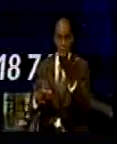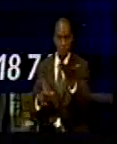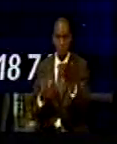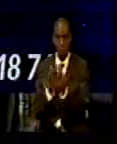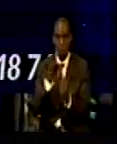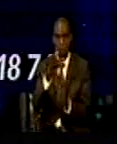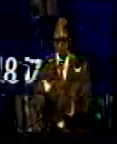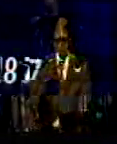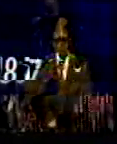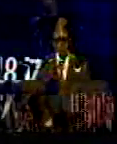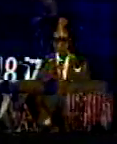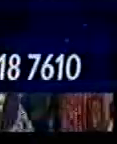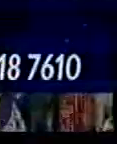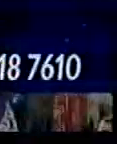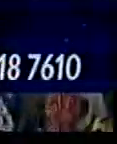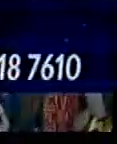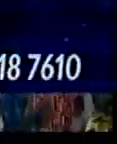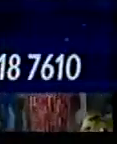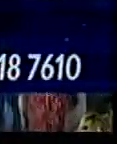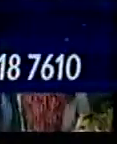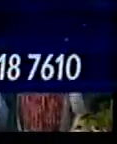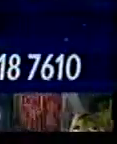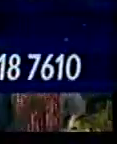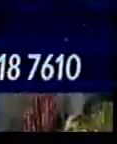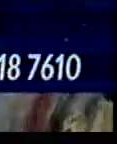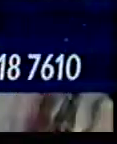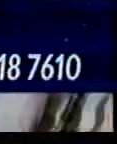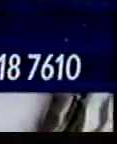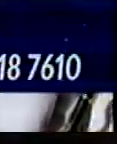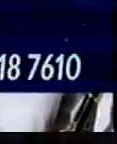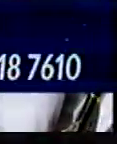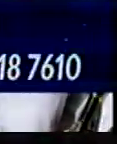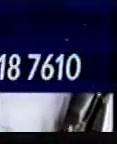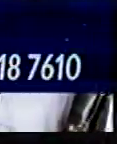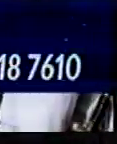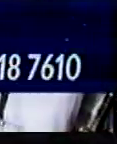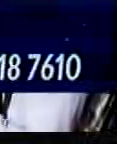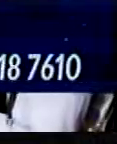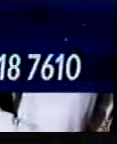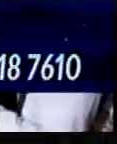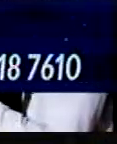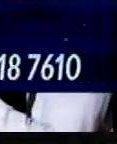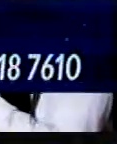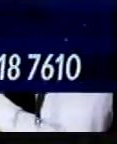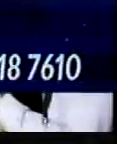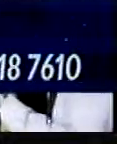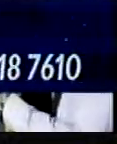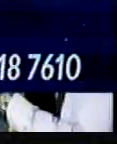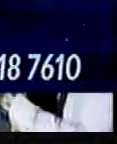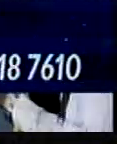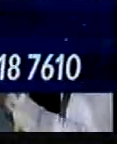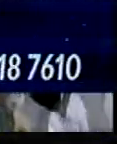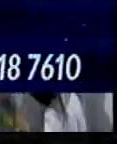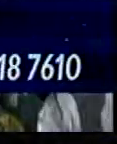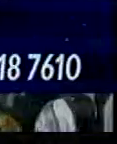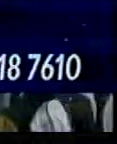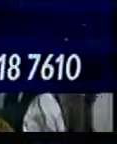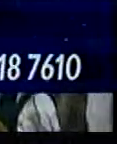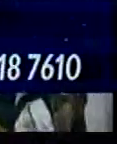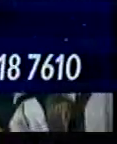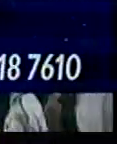check it out. Give glory to God for what he has done. Come out and testify to the glory of